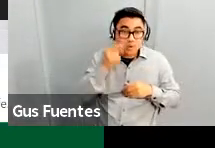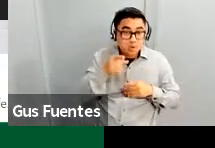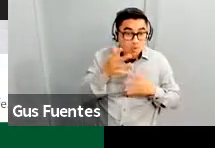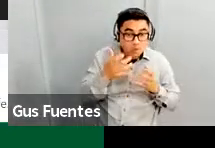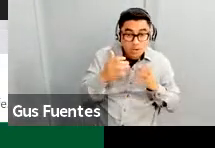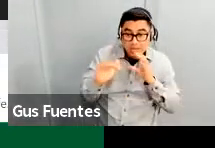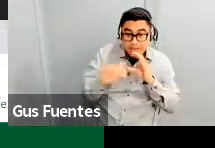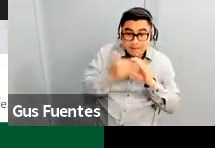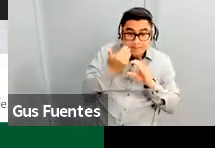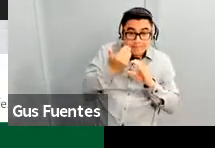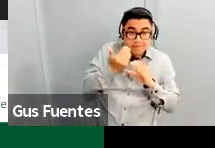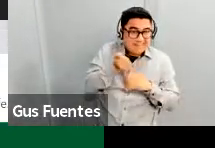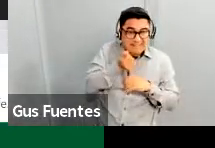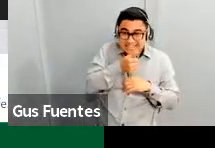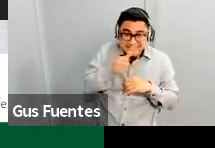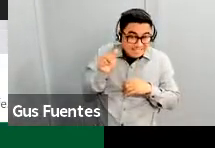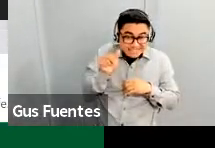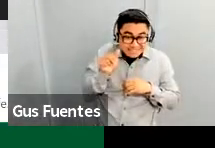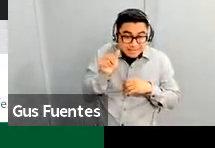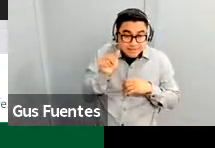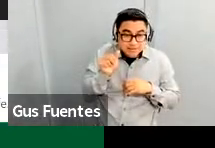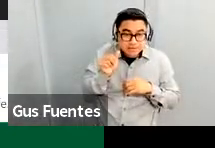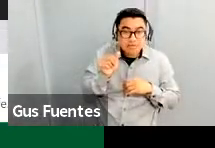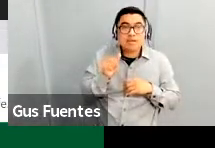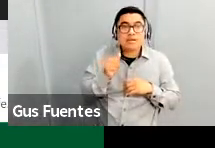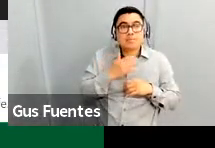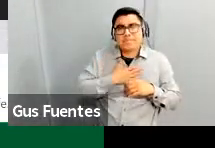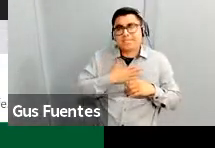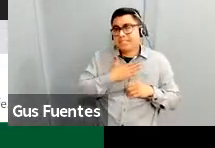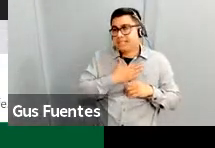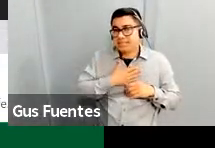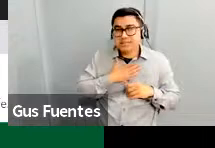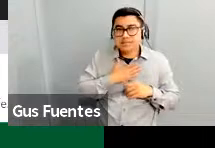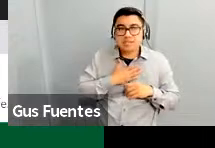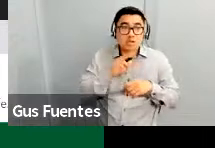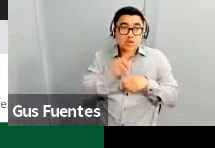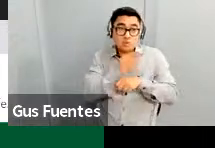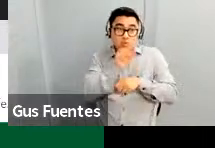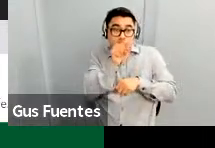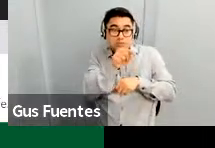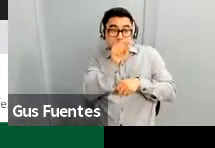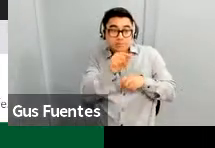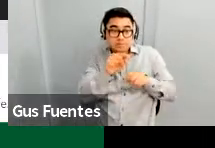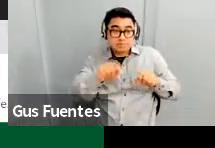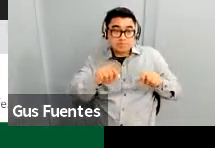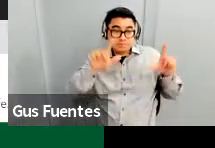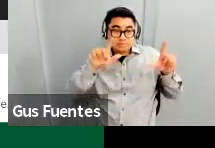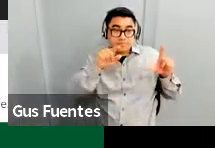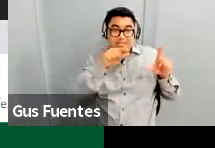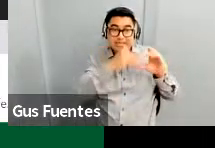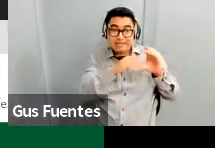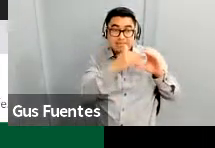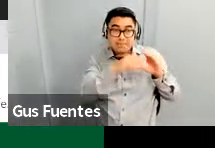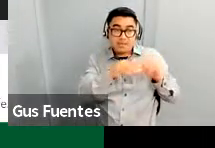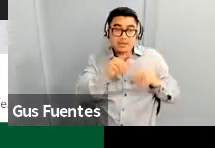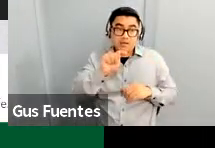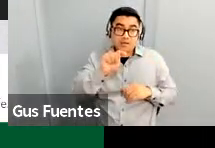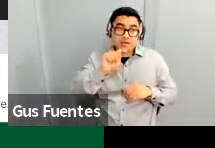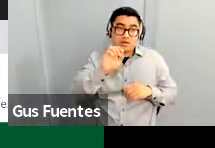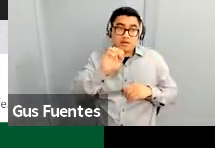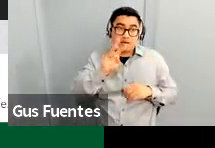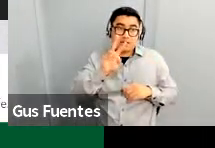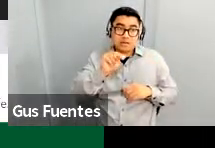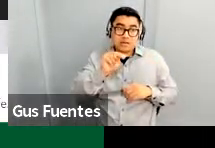any input during this session, we'd love for you to use this email address right here, which is